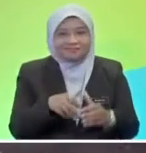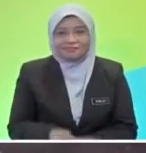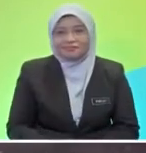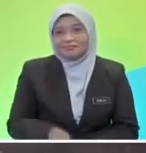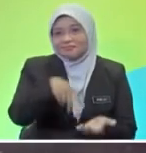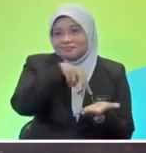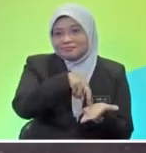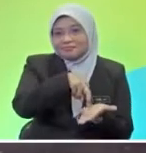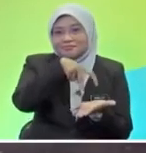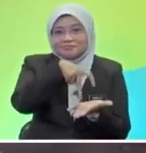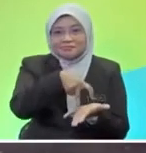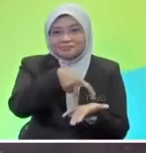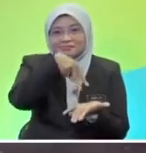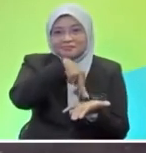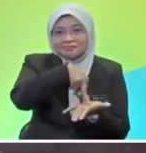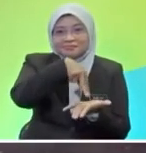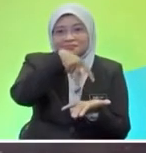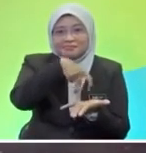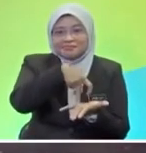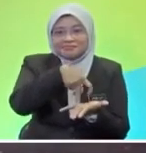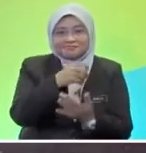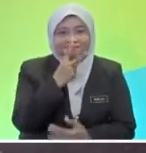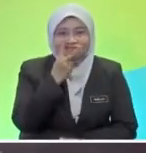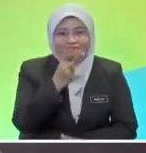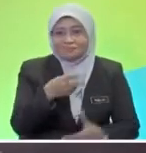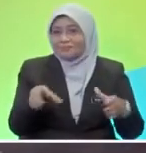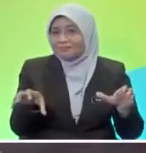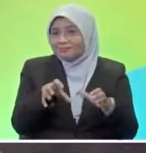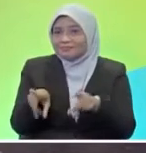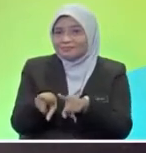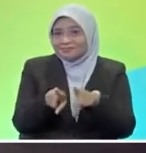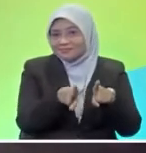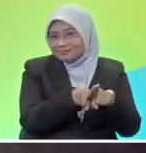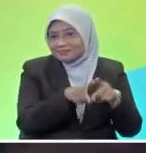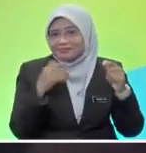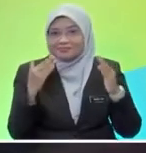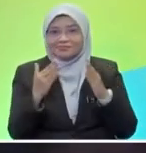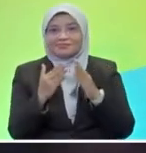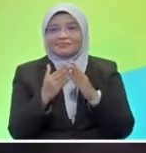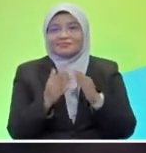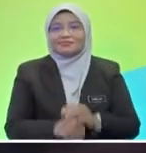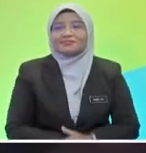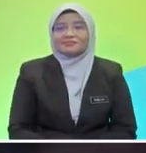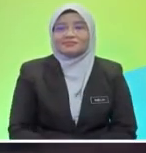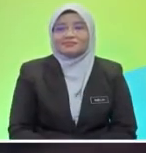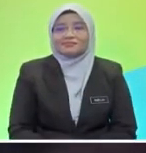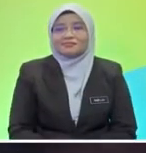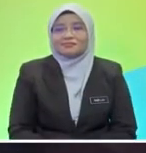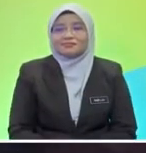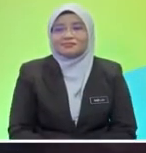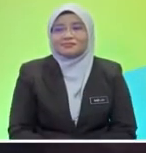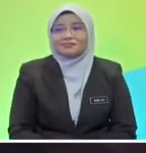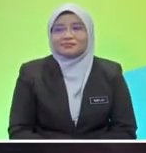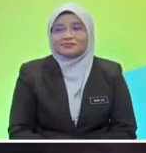1, 2, 3, 4, 5, 6, 7. How long do I have to do this, teacher? Okay, you're doing good, so you can stop. Okay. So you can stomp